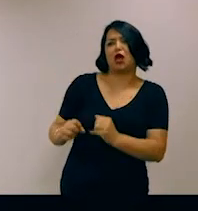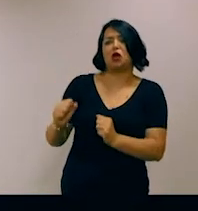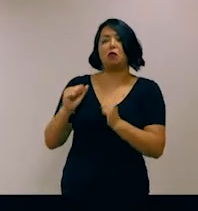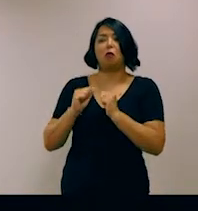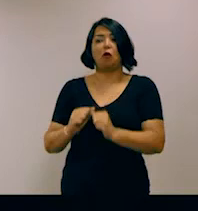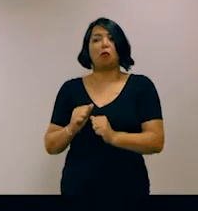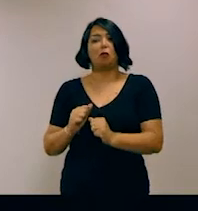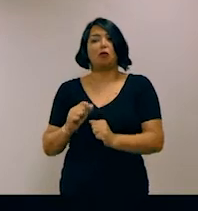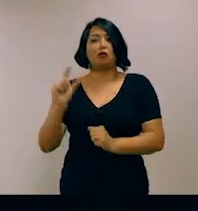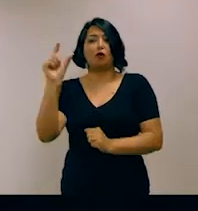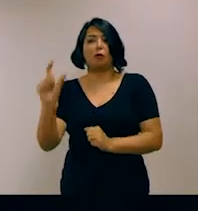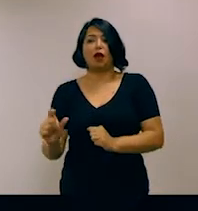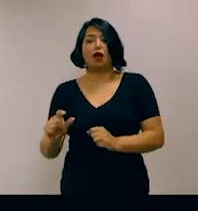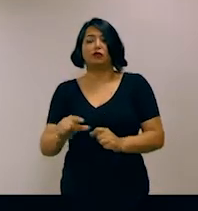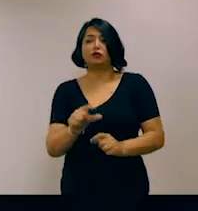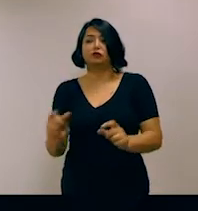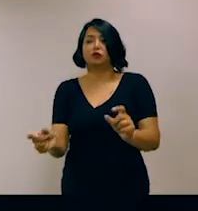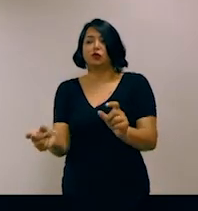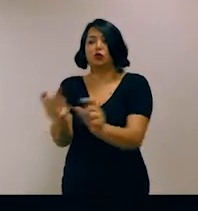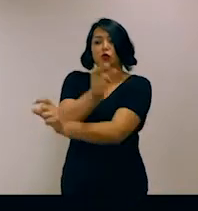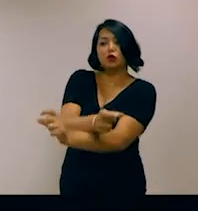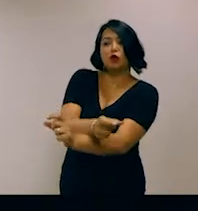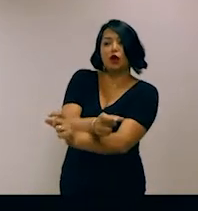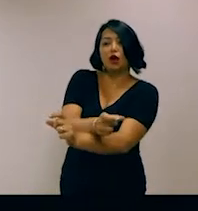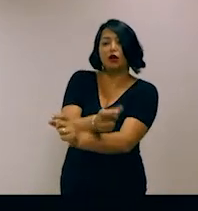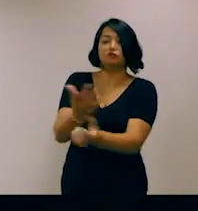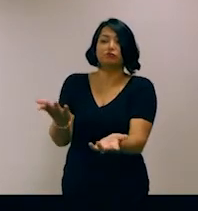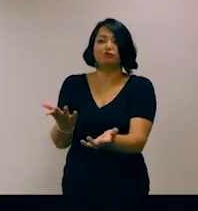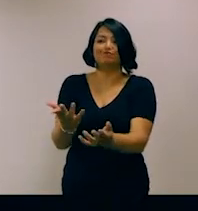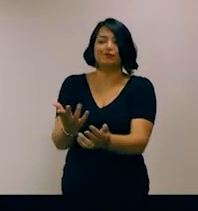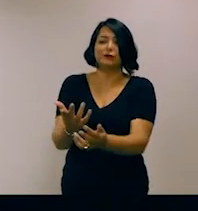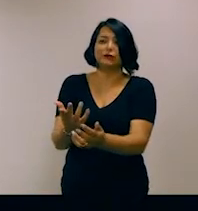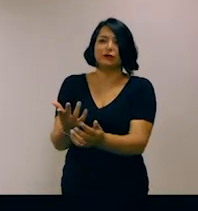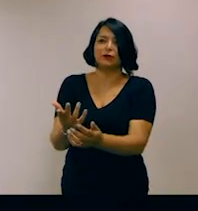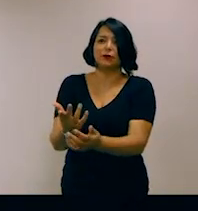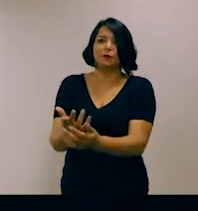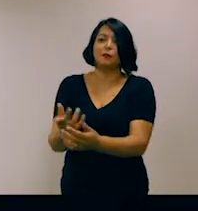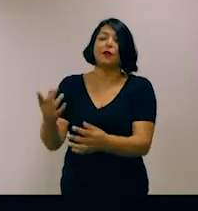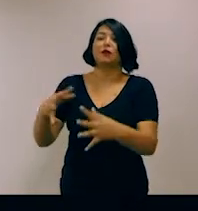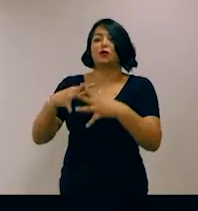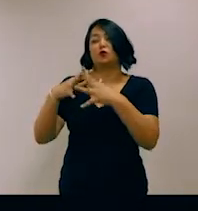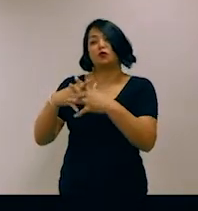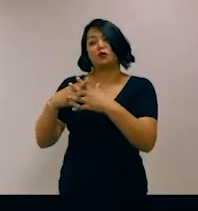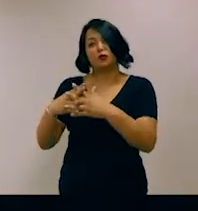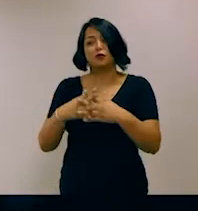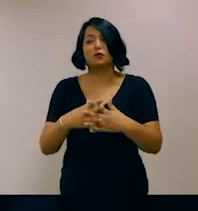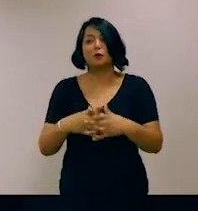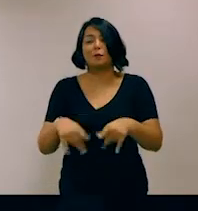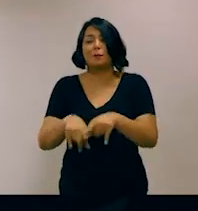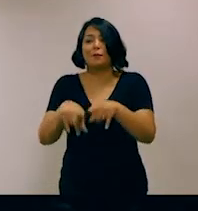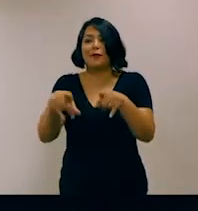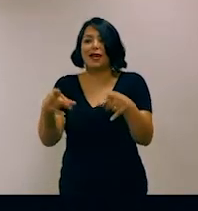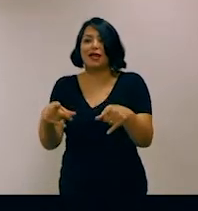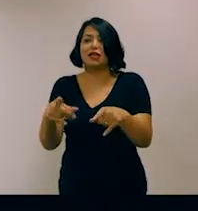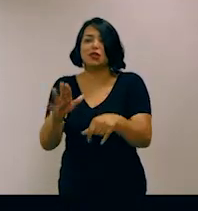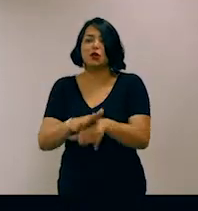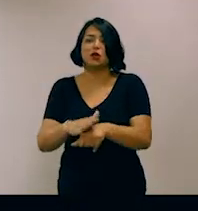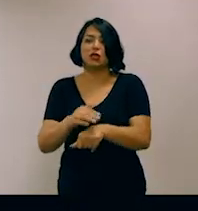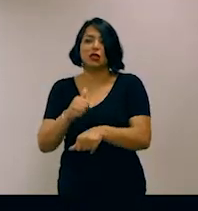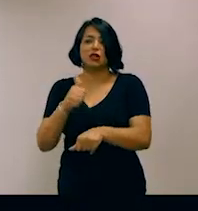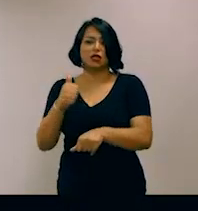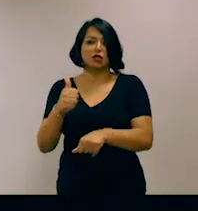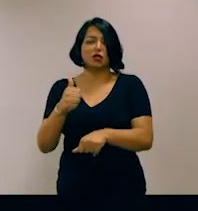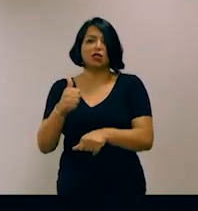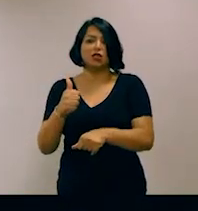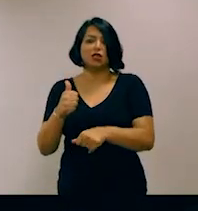characters, we can have a word in front of the other, but in a mistaken way, and it's really confusing. And so